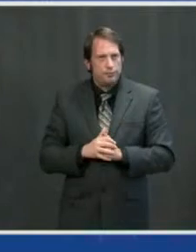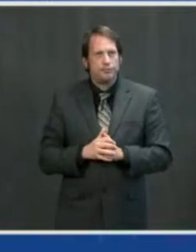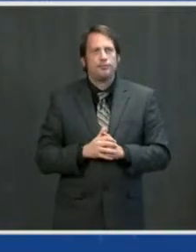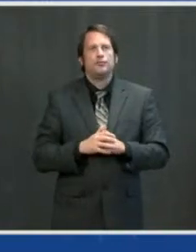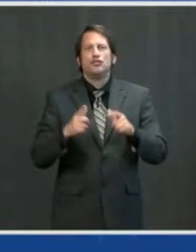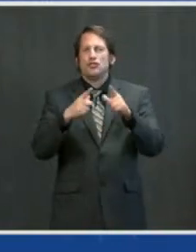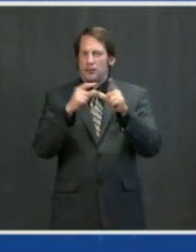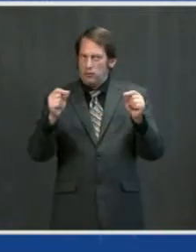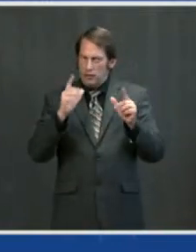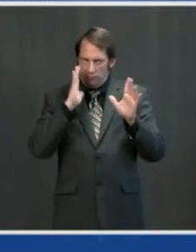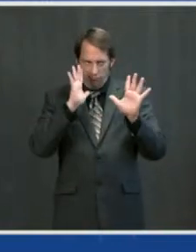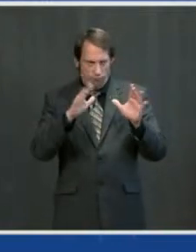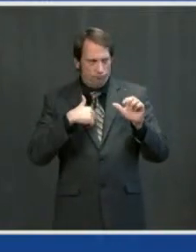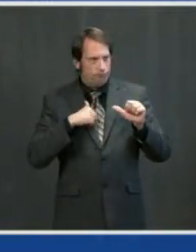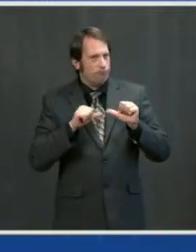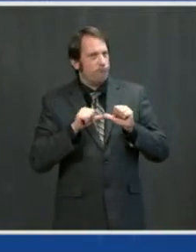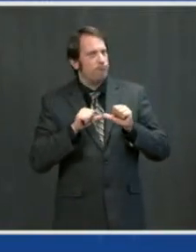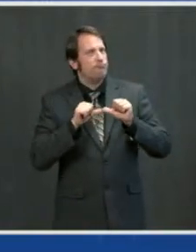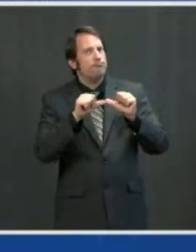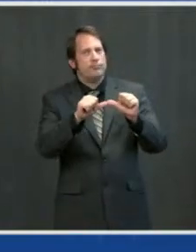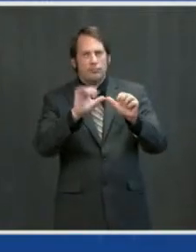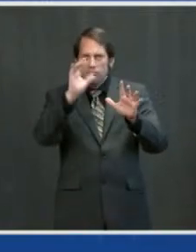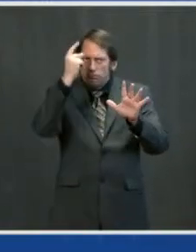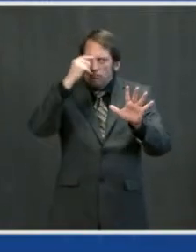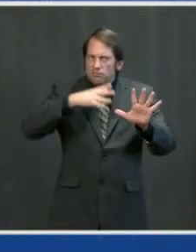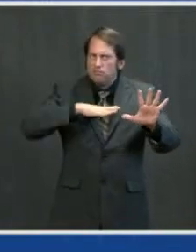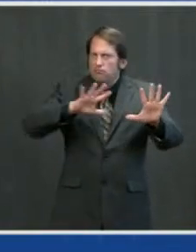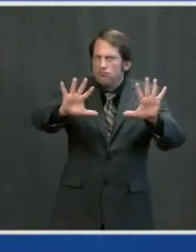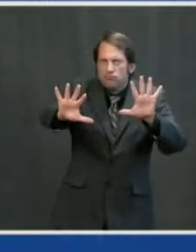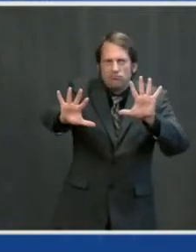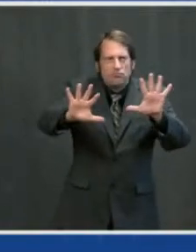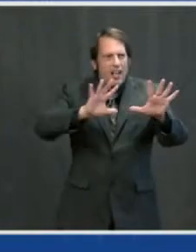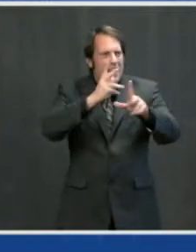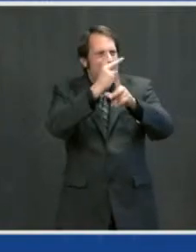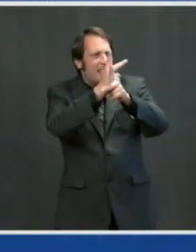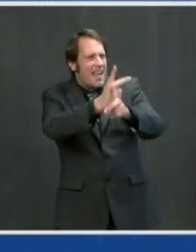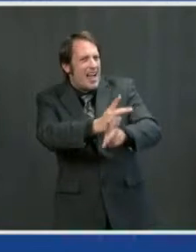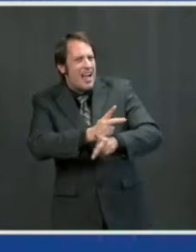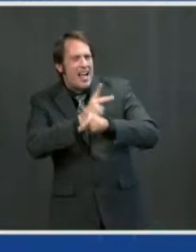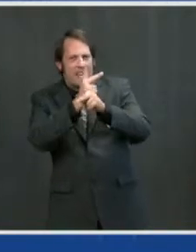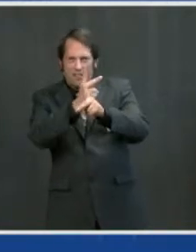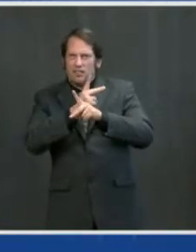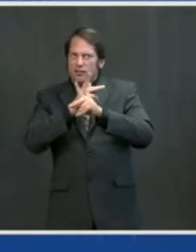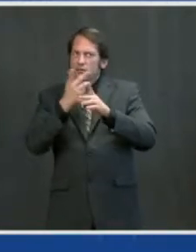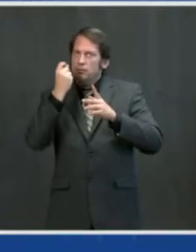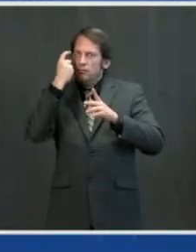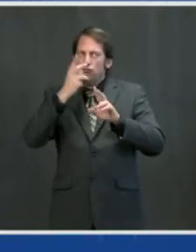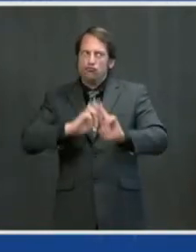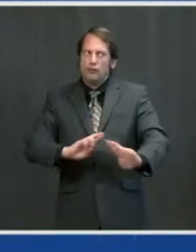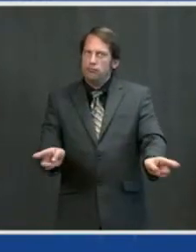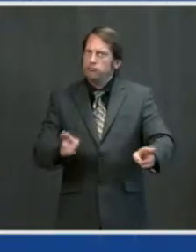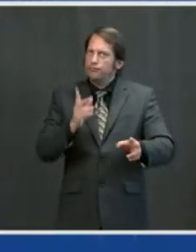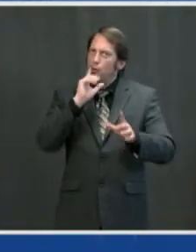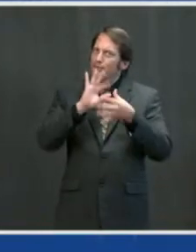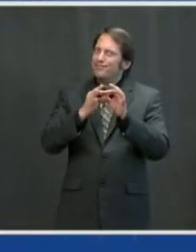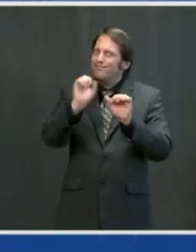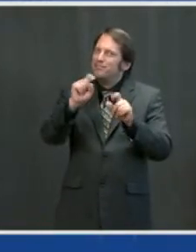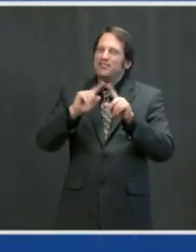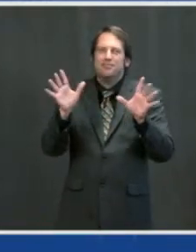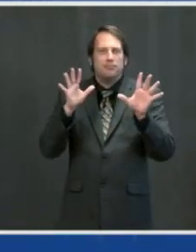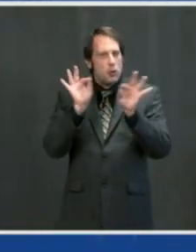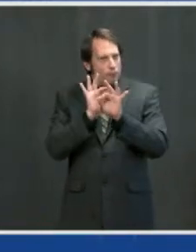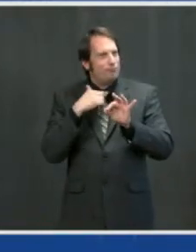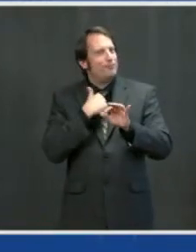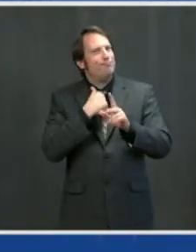continue careful and full preparation in order to realize the Tokyo Games this summer, in